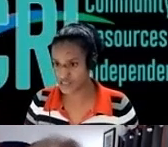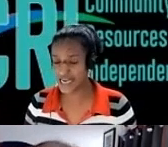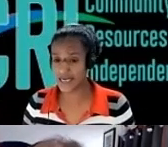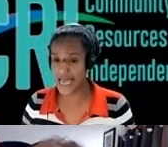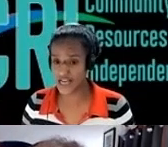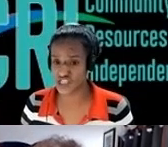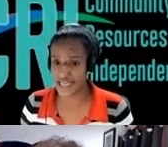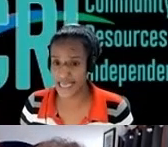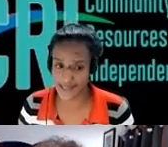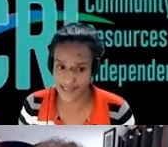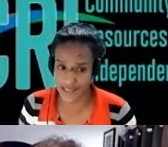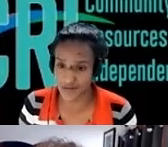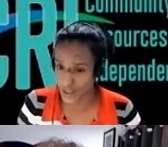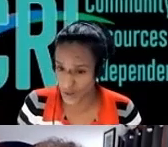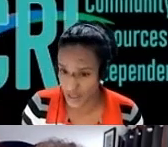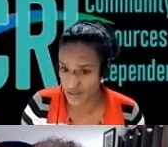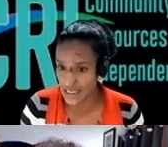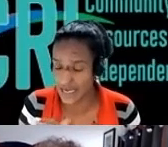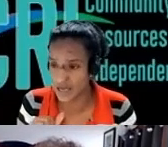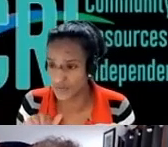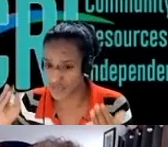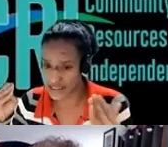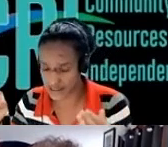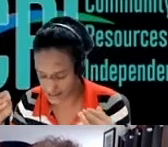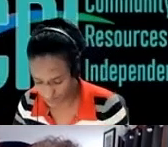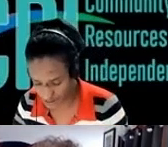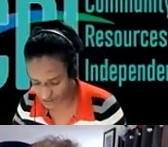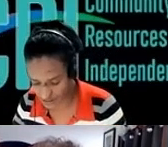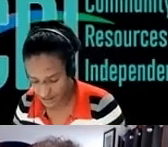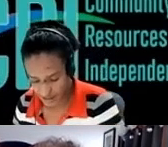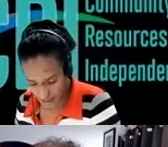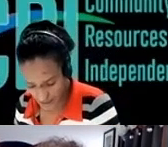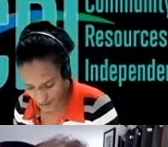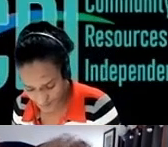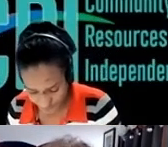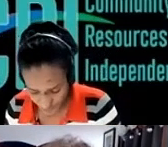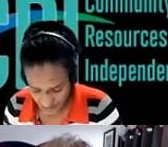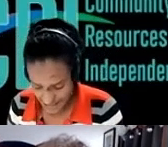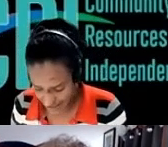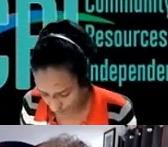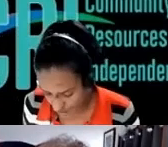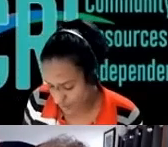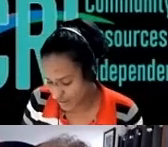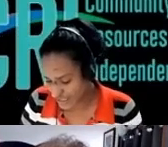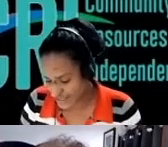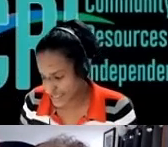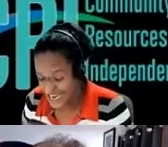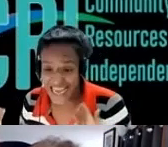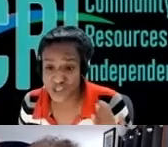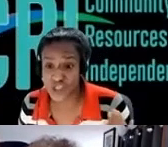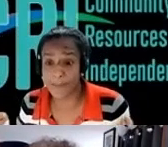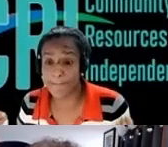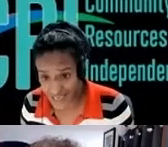Zooms, and actually accessing their emails and the links in the emails. Yeah. Setting up the email as in